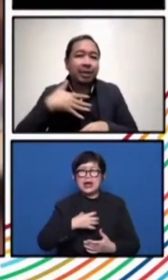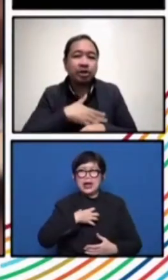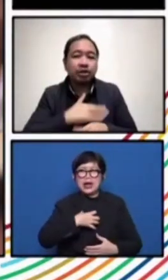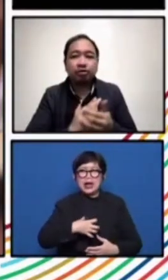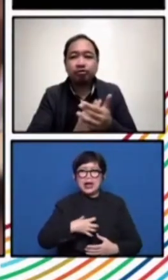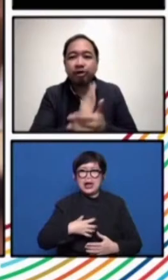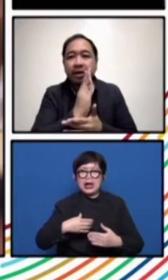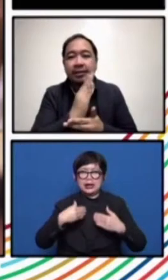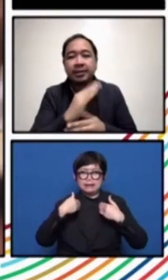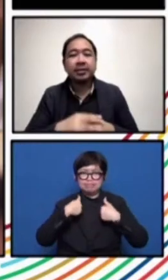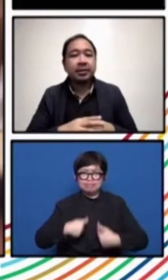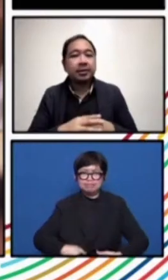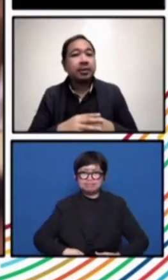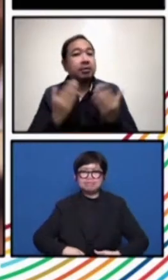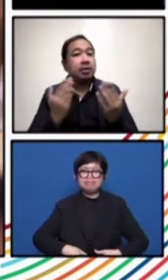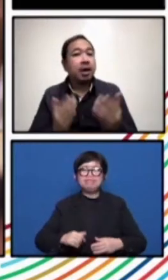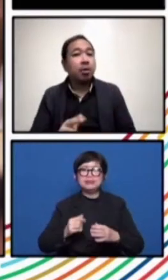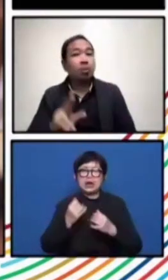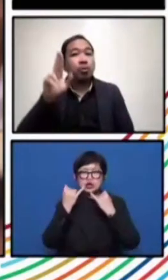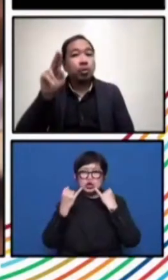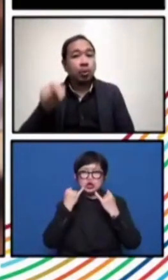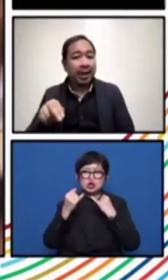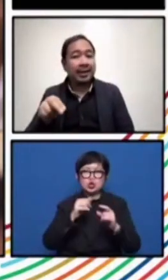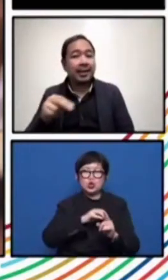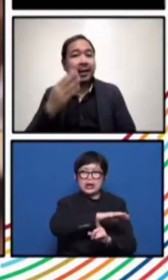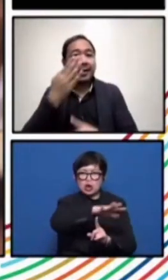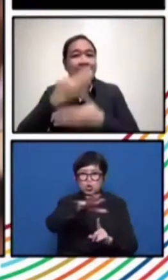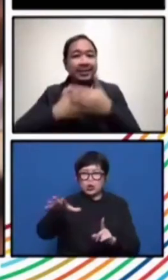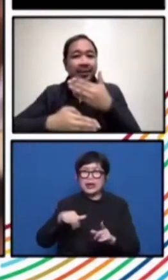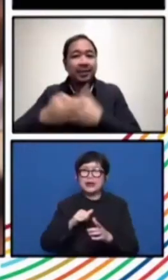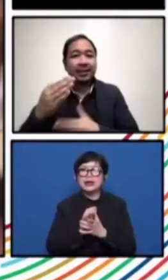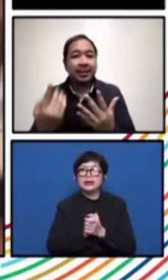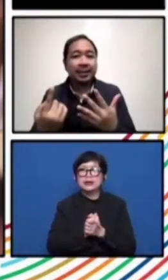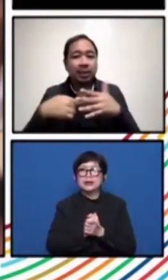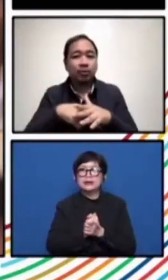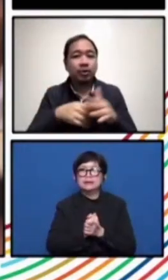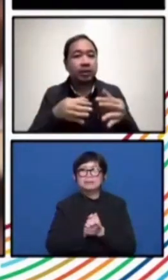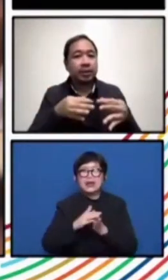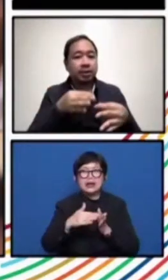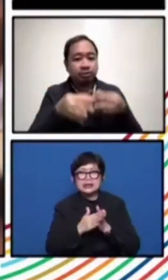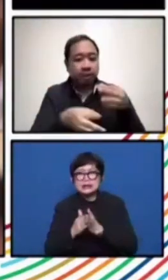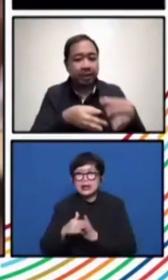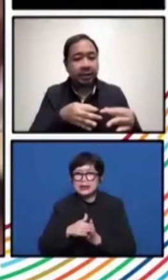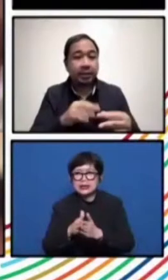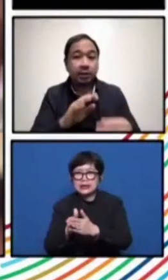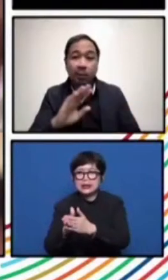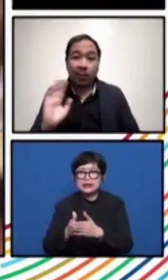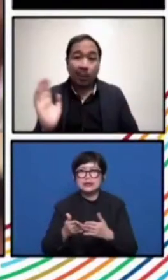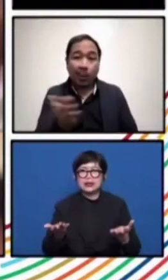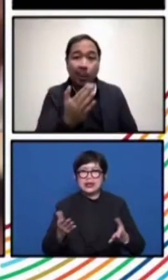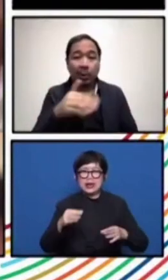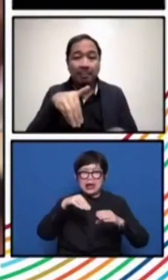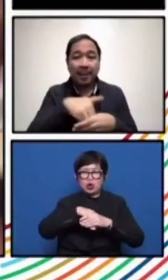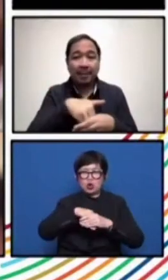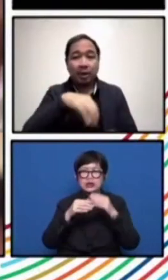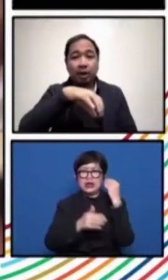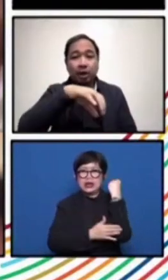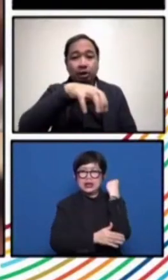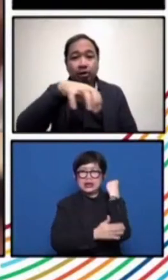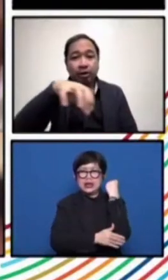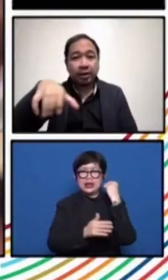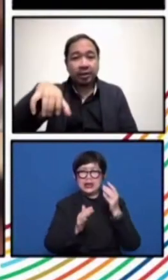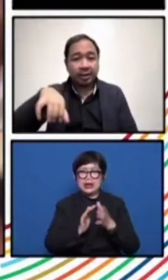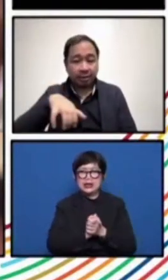in line with the UN disability inclusion strategy the member states is especially Oda donor countries